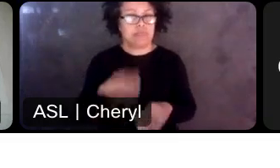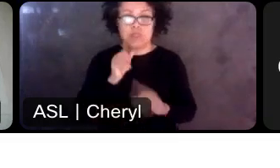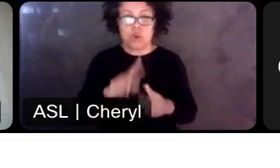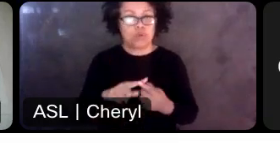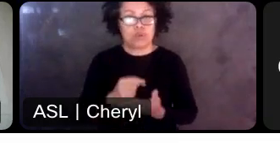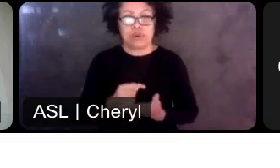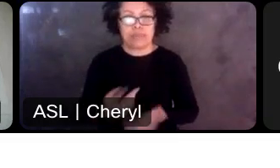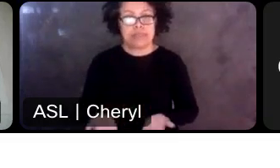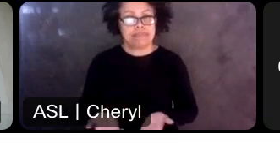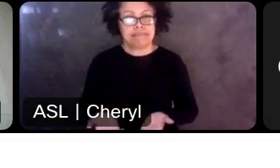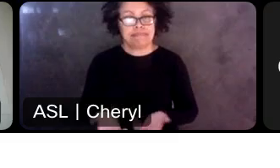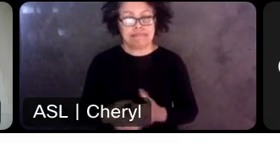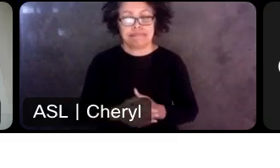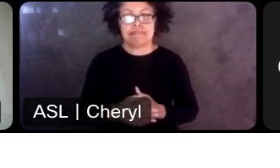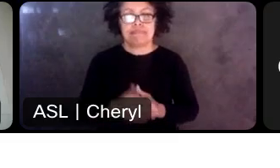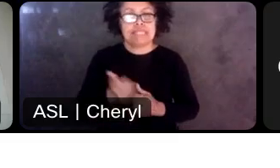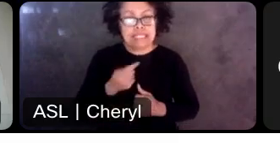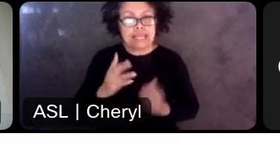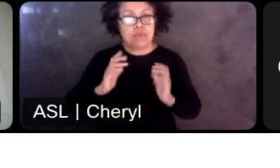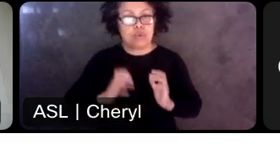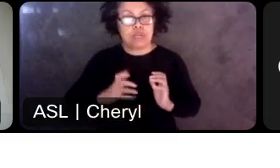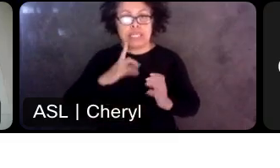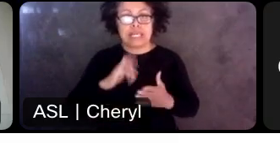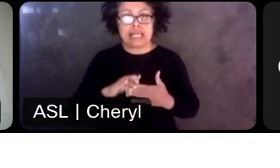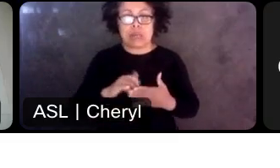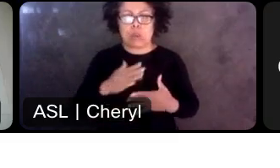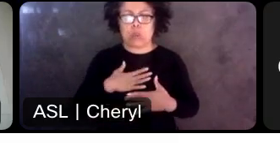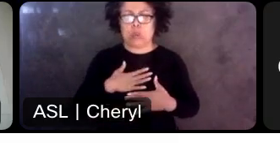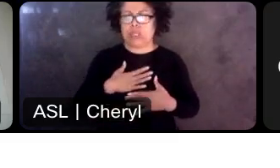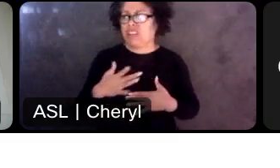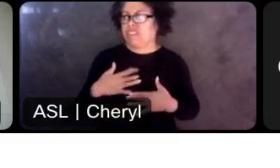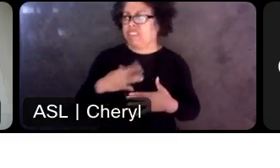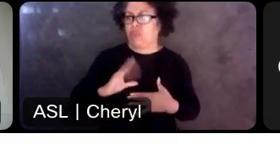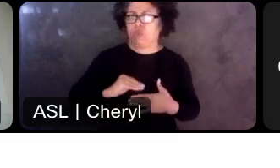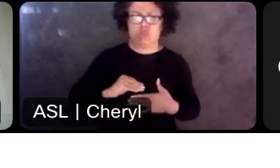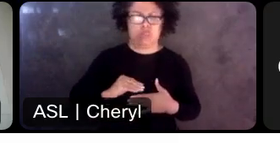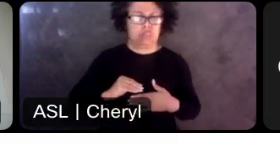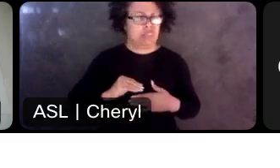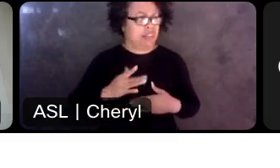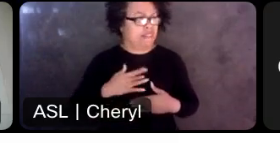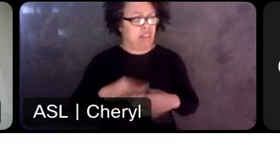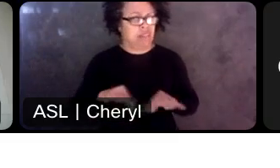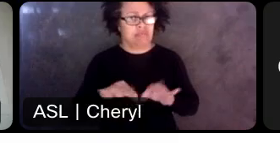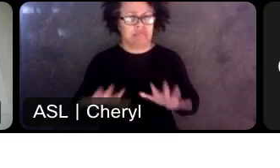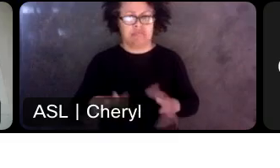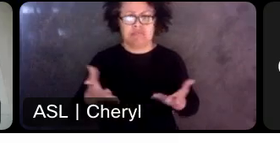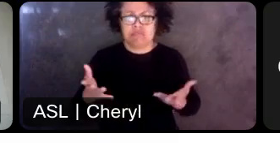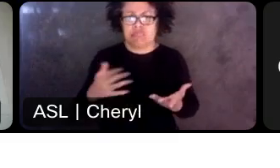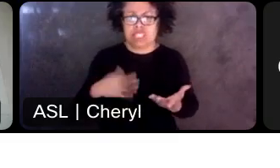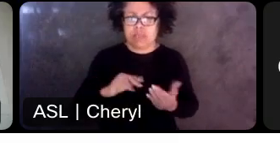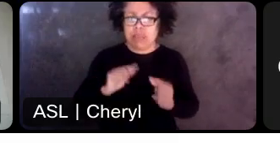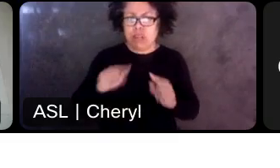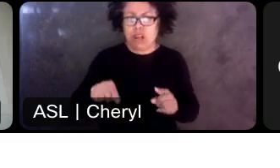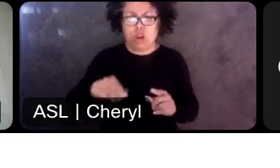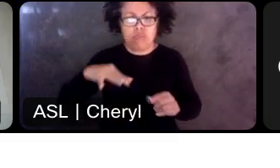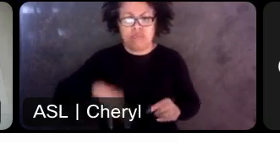even had multiple clients voice the fact that this made them feel like they did not matter and weren't going to get anything useful